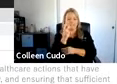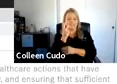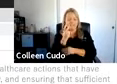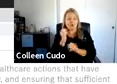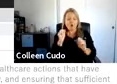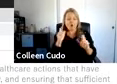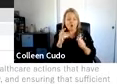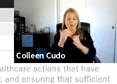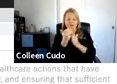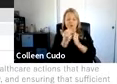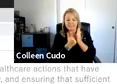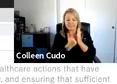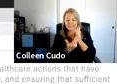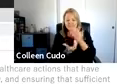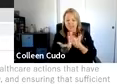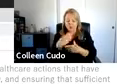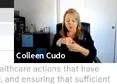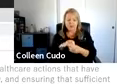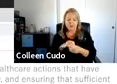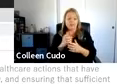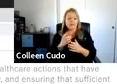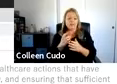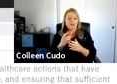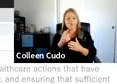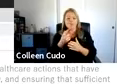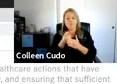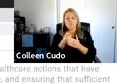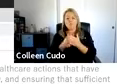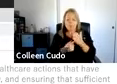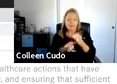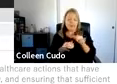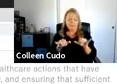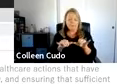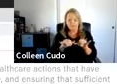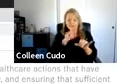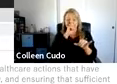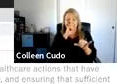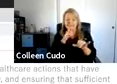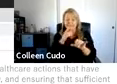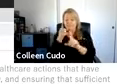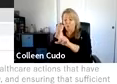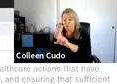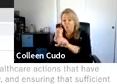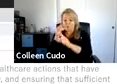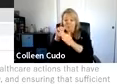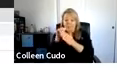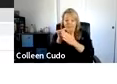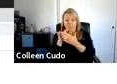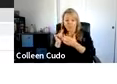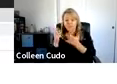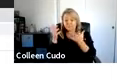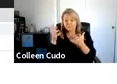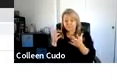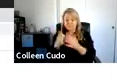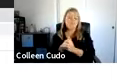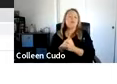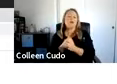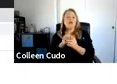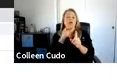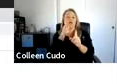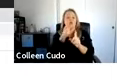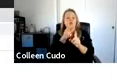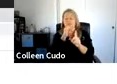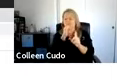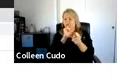listed, including what the metric is, what the goal is for that week. And the goals will